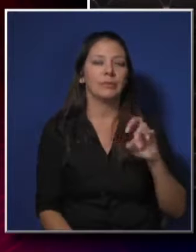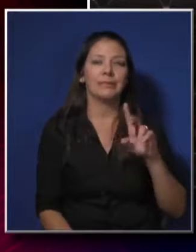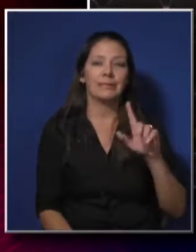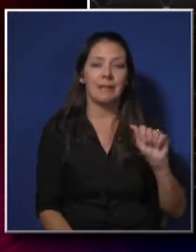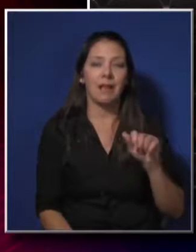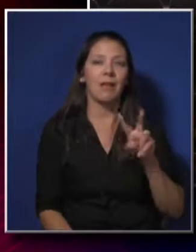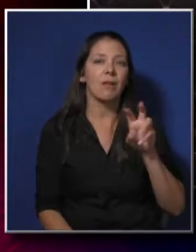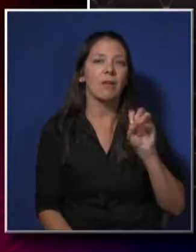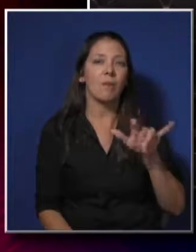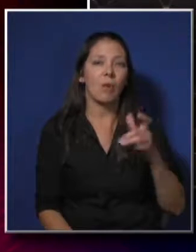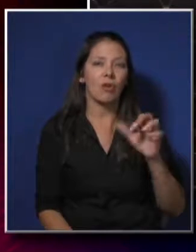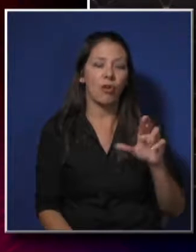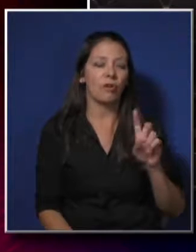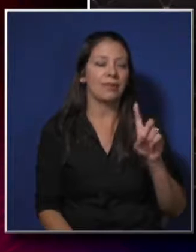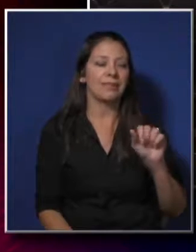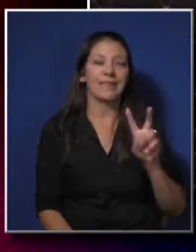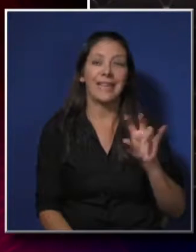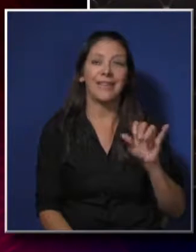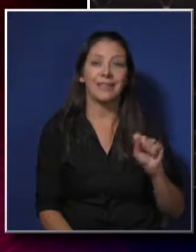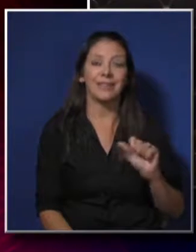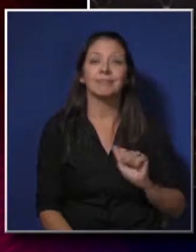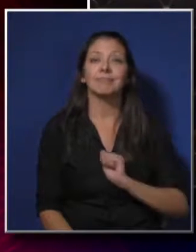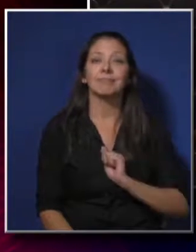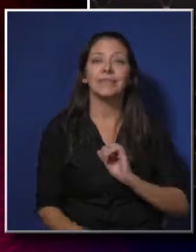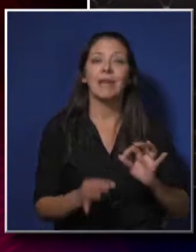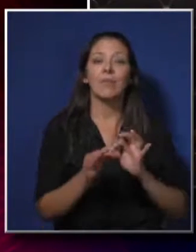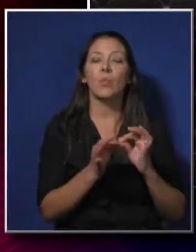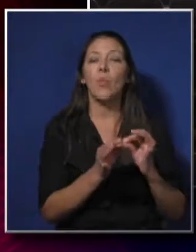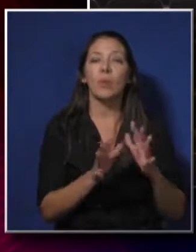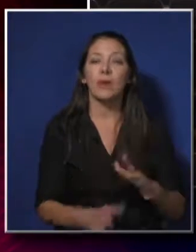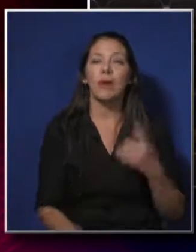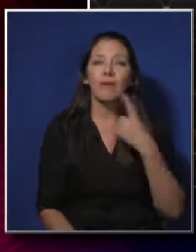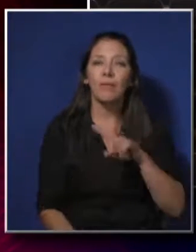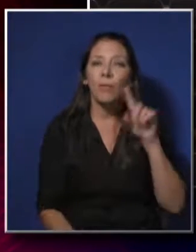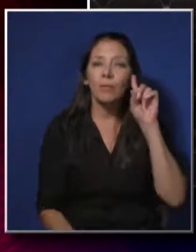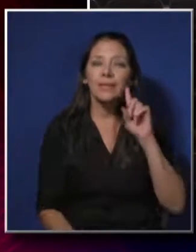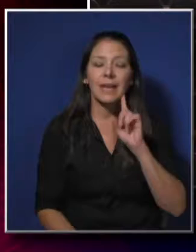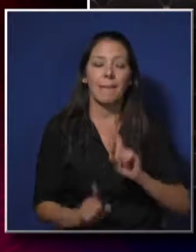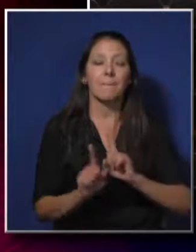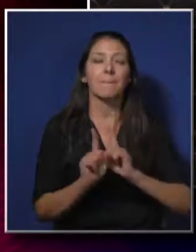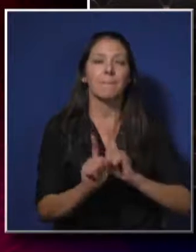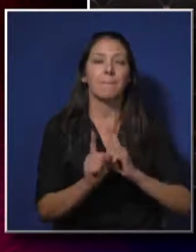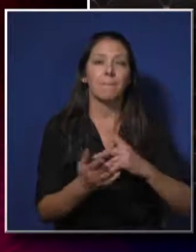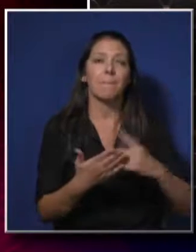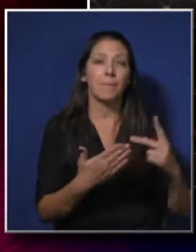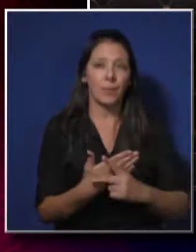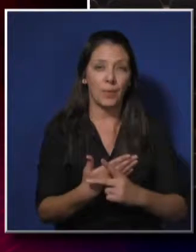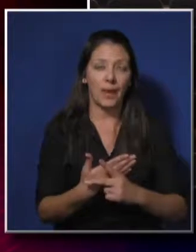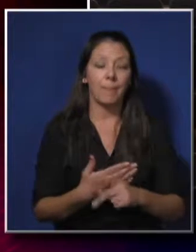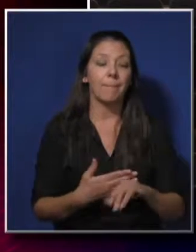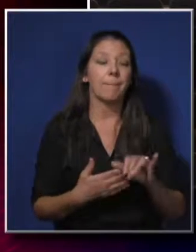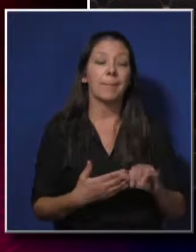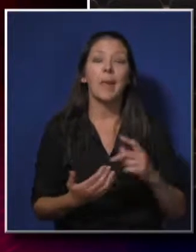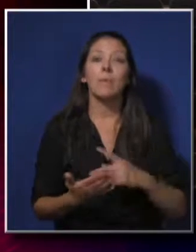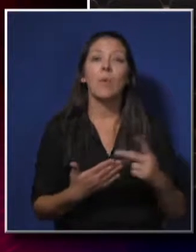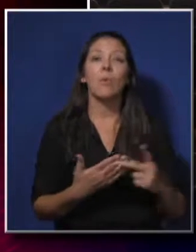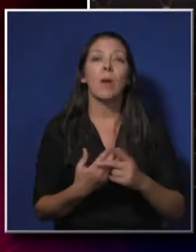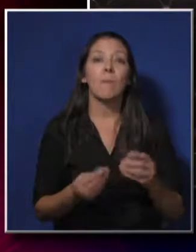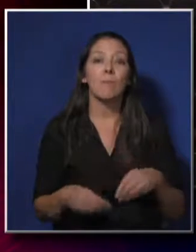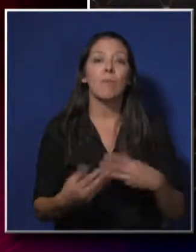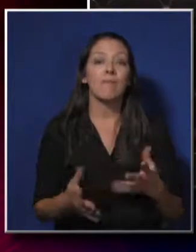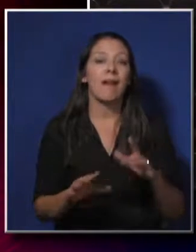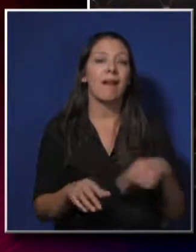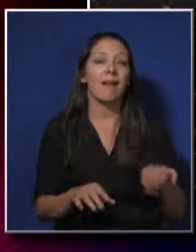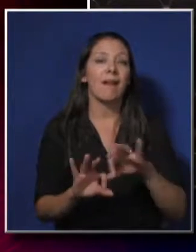Davis, and I am the coordinator for the Deaf Mentor Program. The program provides services to